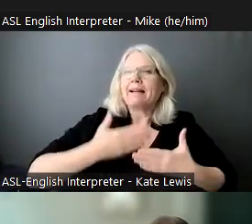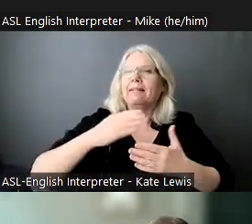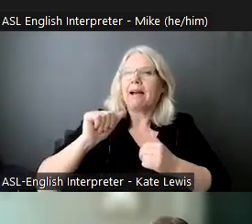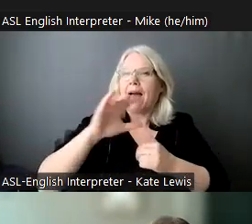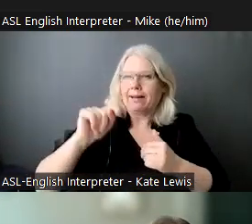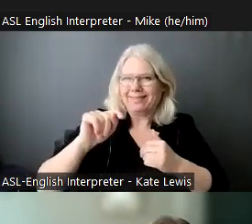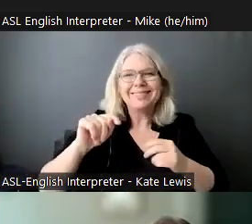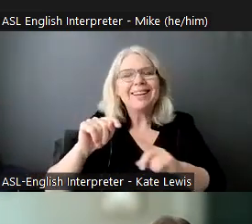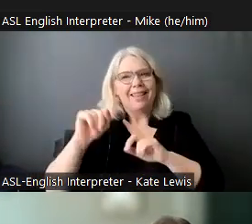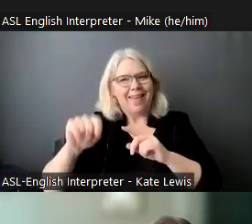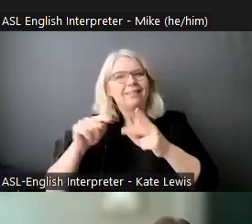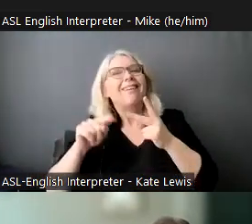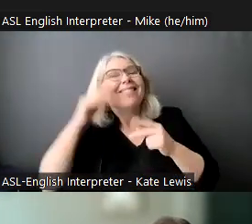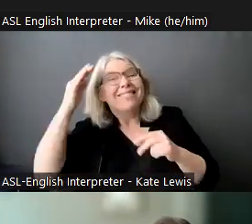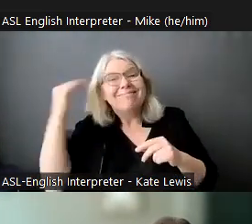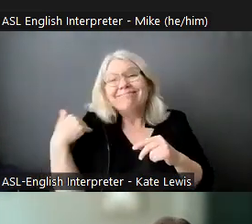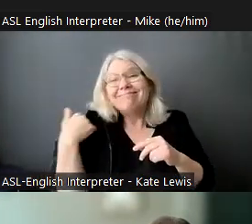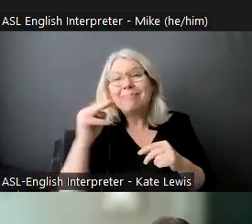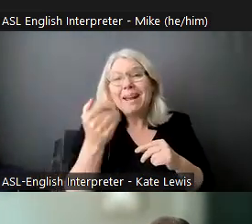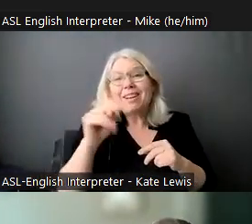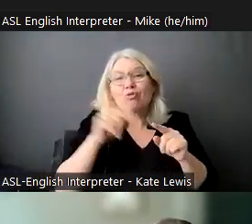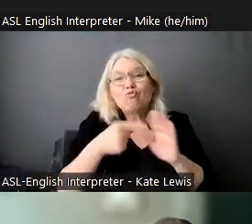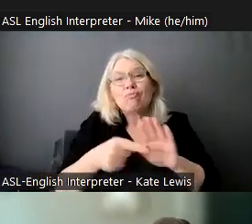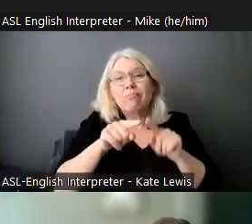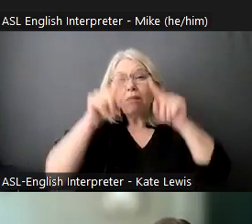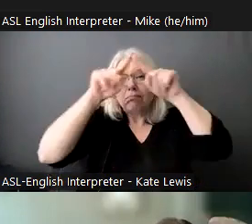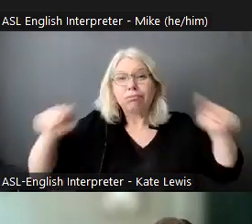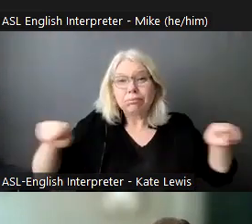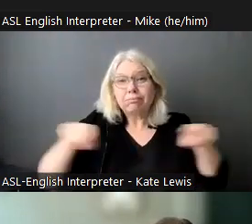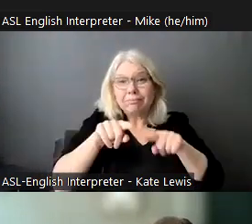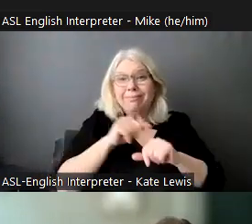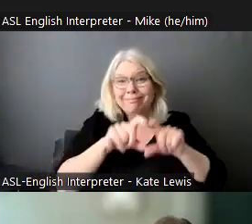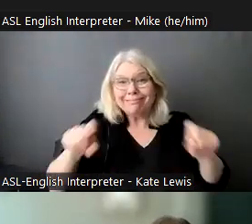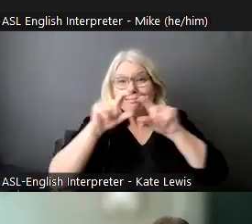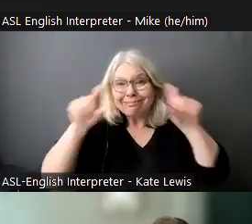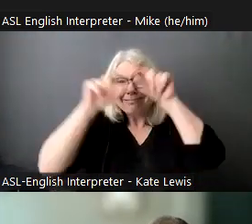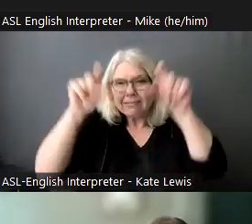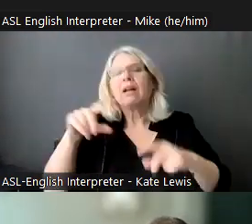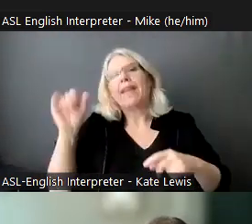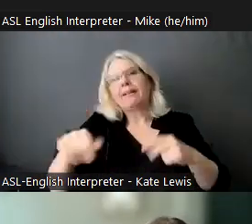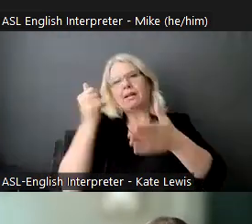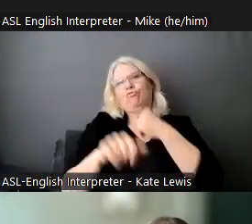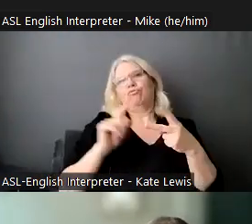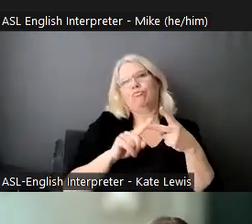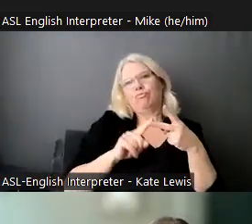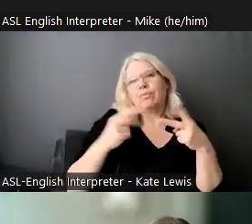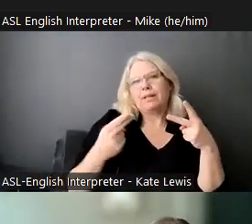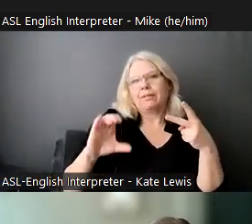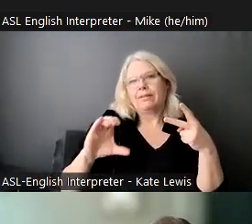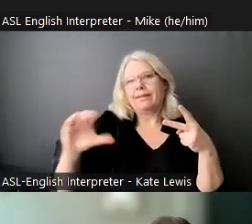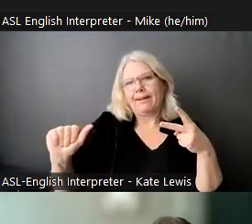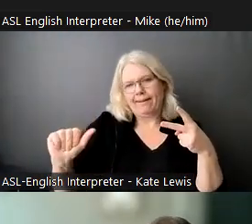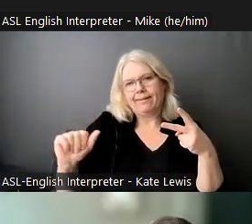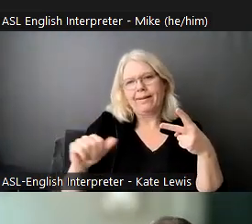makes decisions. So it's actually the Healthcare Consent Act that outlines those rules about who makes decisions